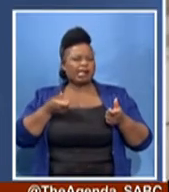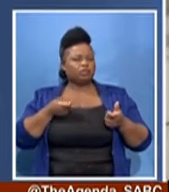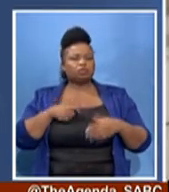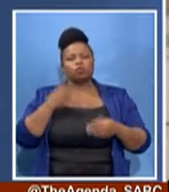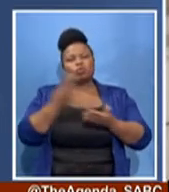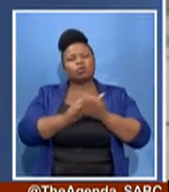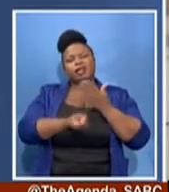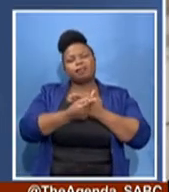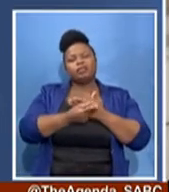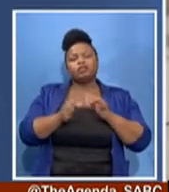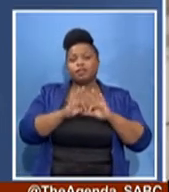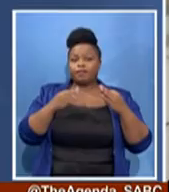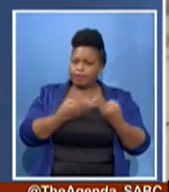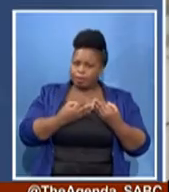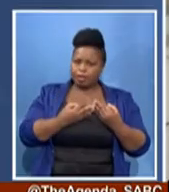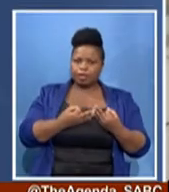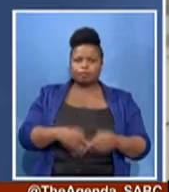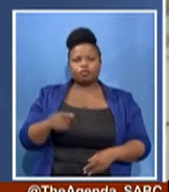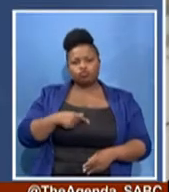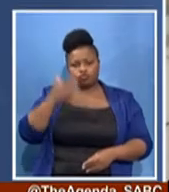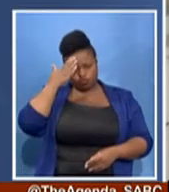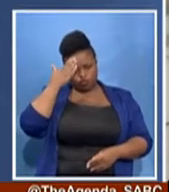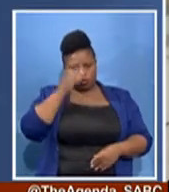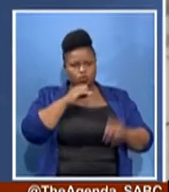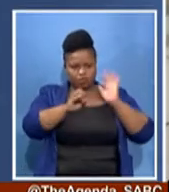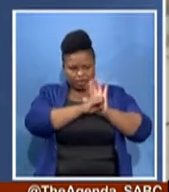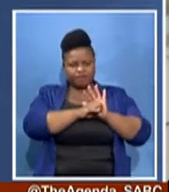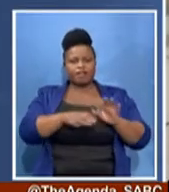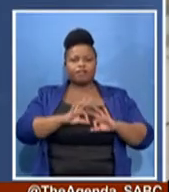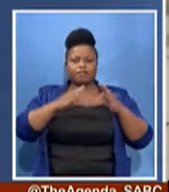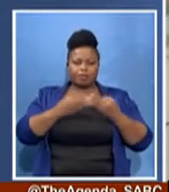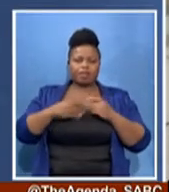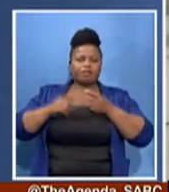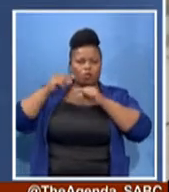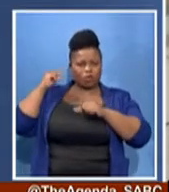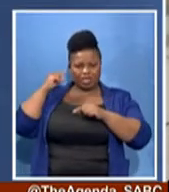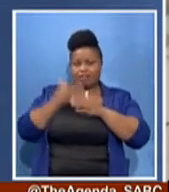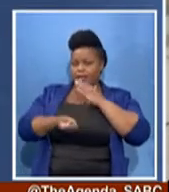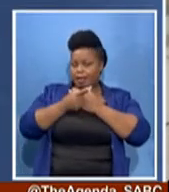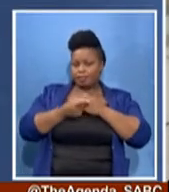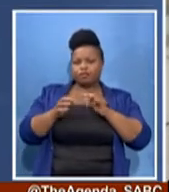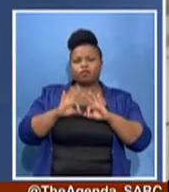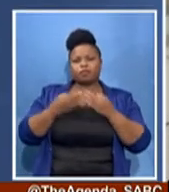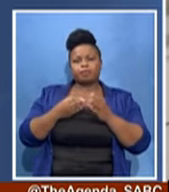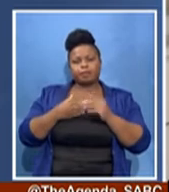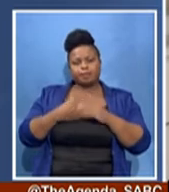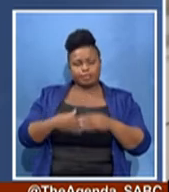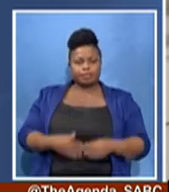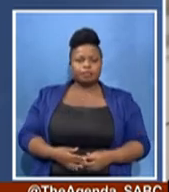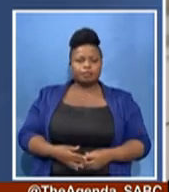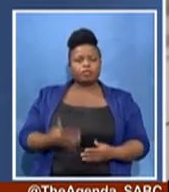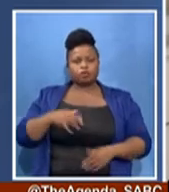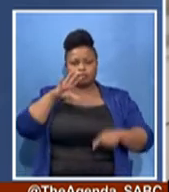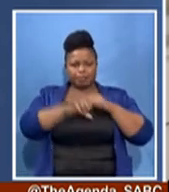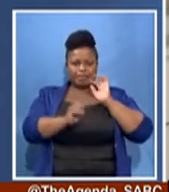known in the family because of past histories of clots from relatives or from yourself. That would be the first thing. The second thing is that